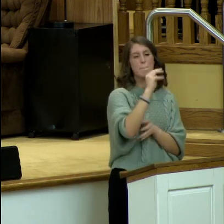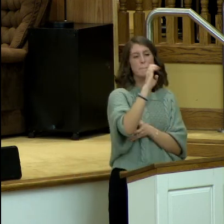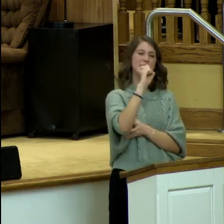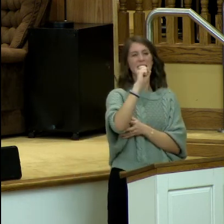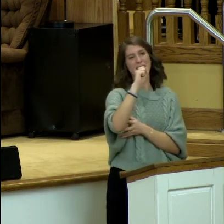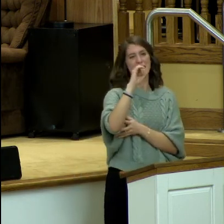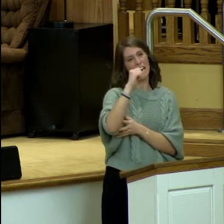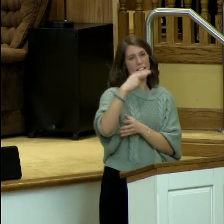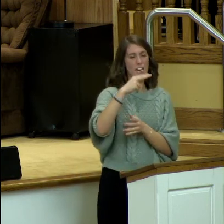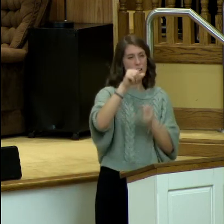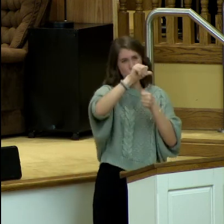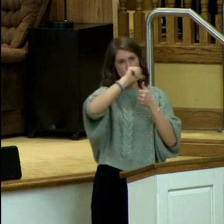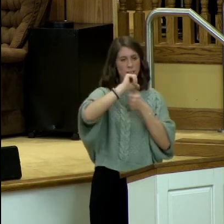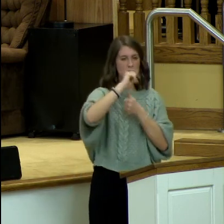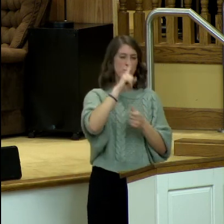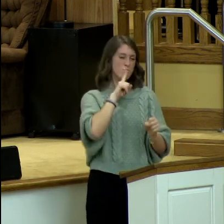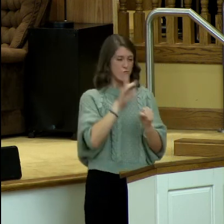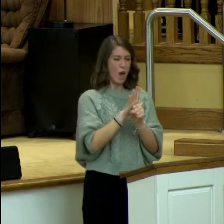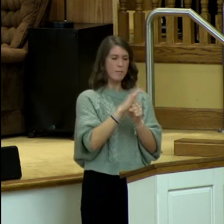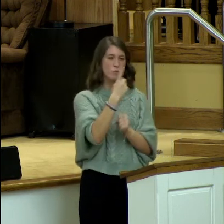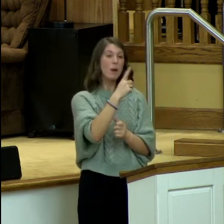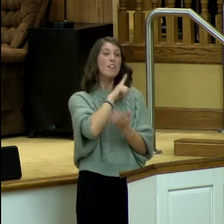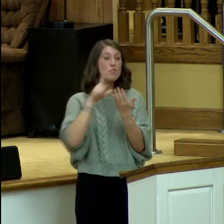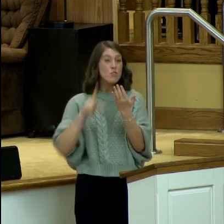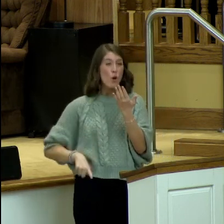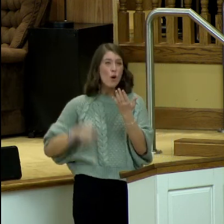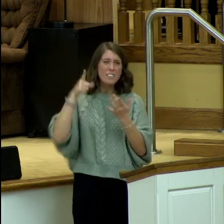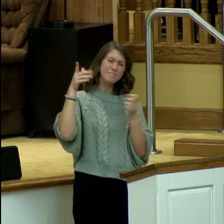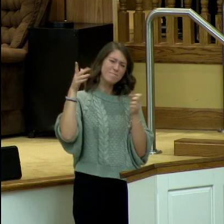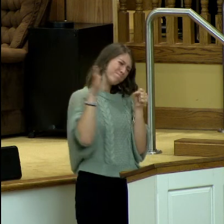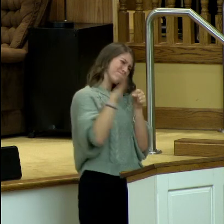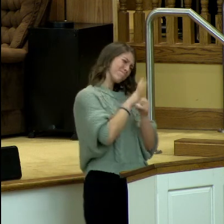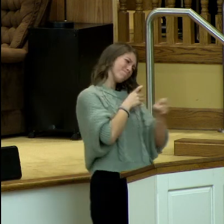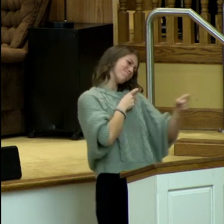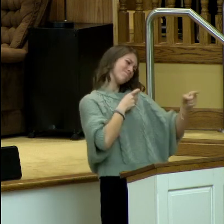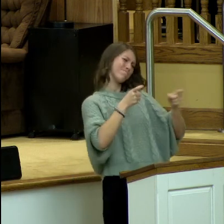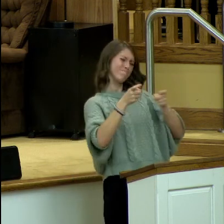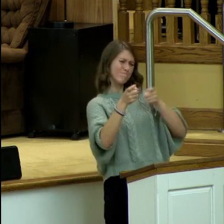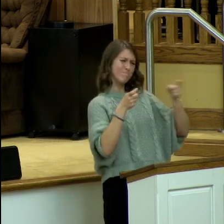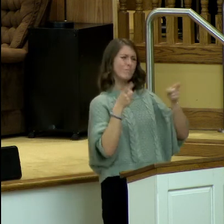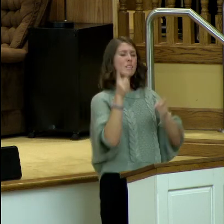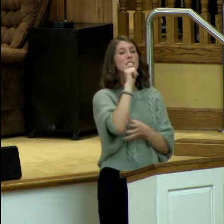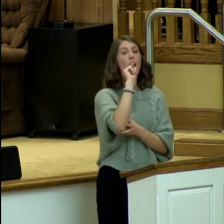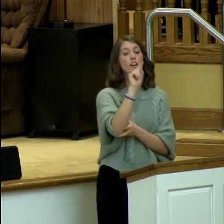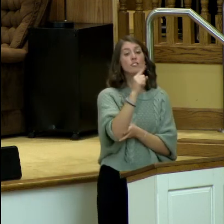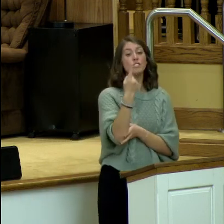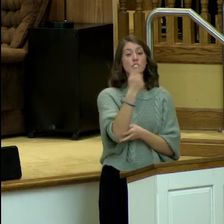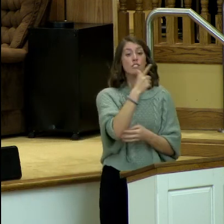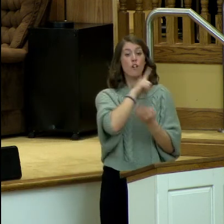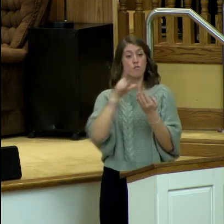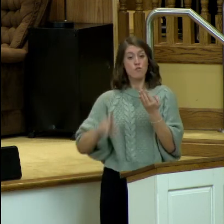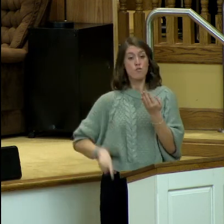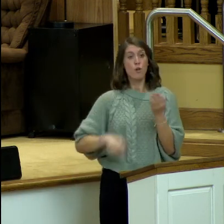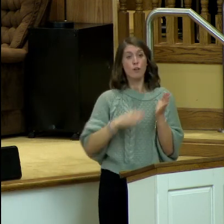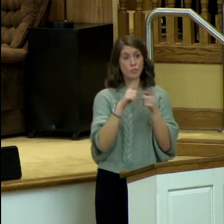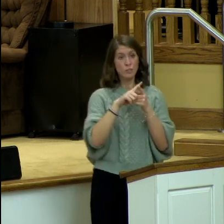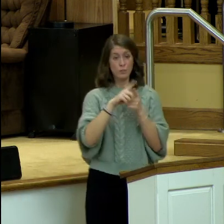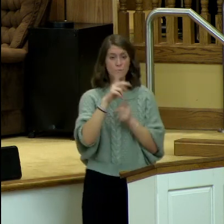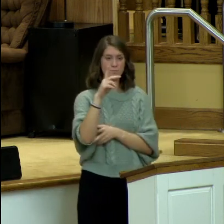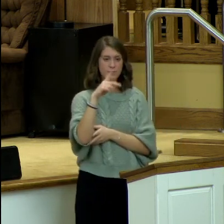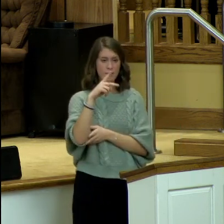anointed one, the promised one. And as Lord, He is supreme in authority. And remember, He's not just Lord. According to Philippians chapter 2,